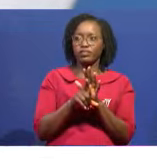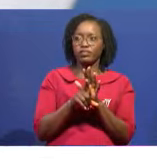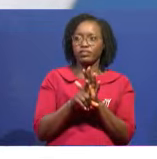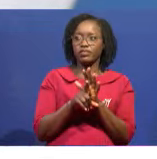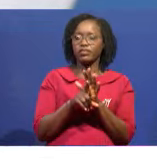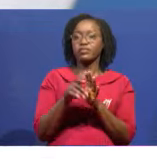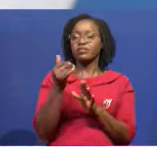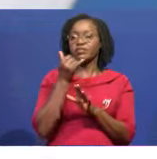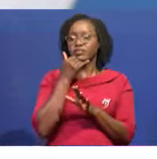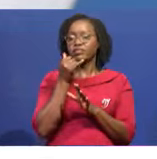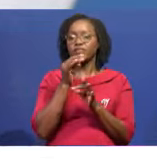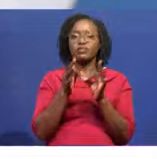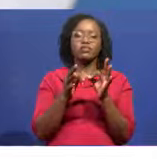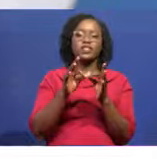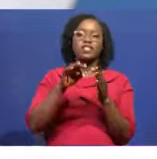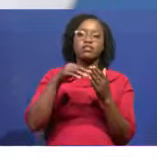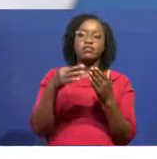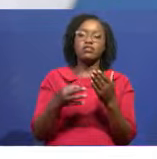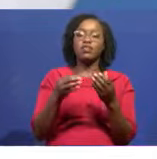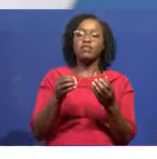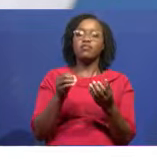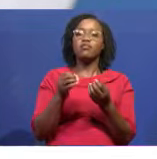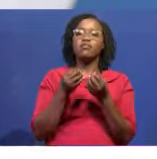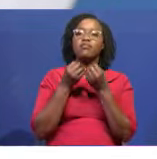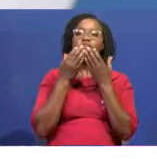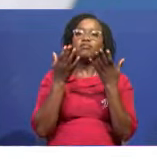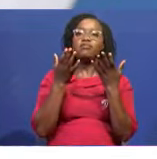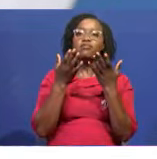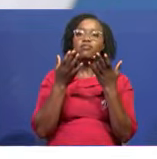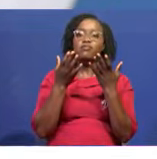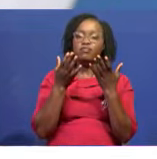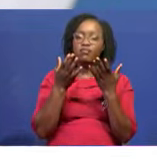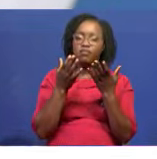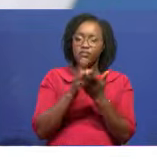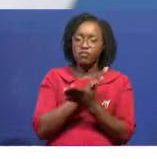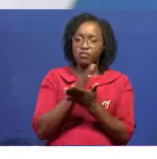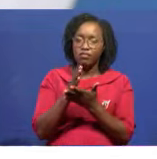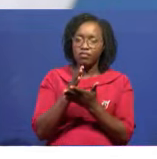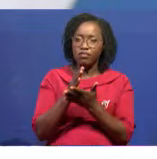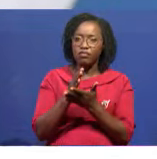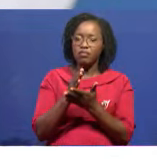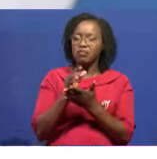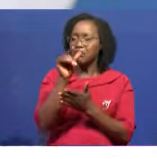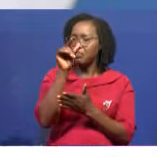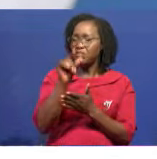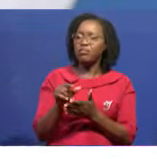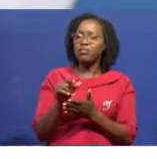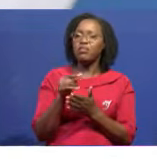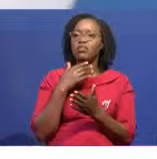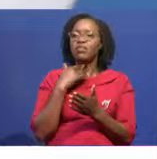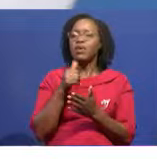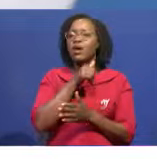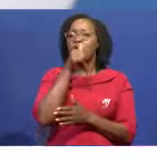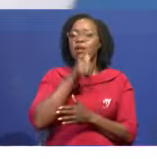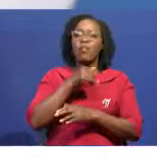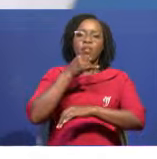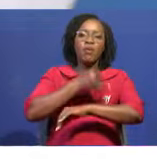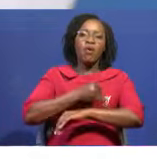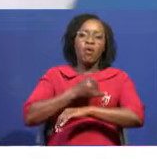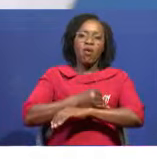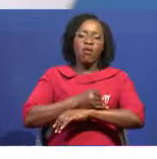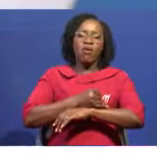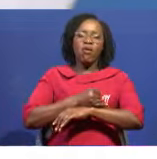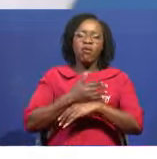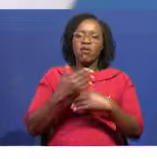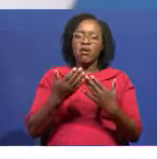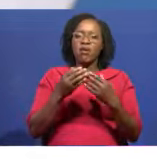offense if you fail to release information belonging to somebody who is seeking it. Then for private institutions, we have gone